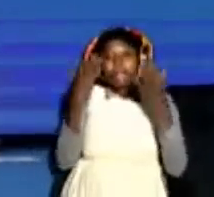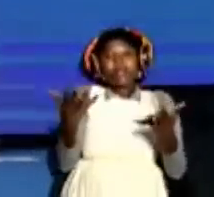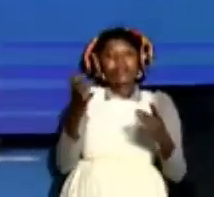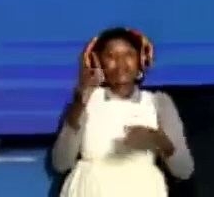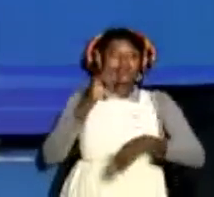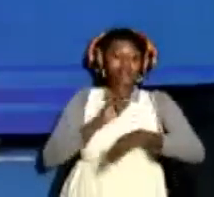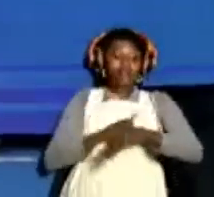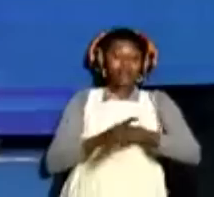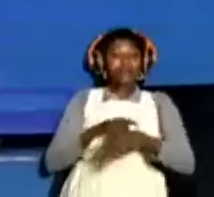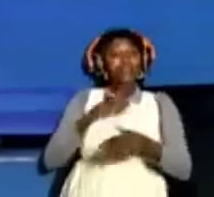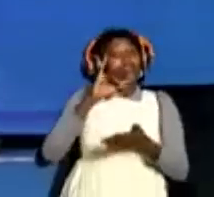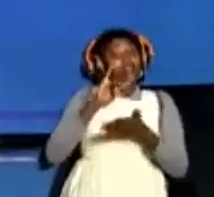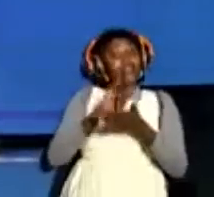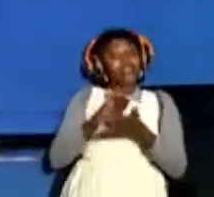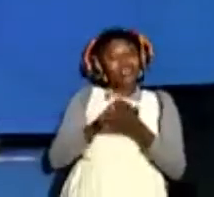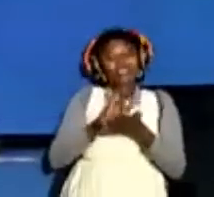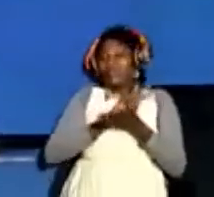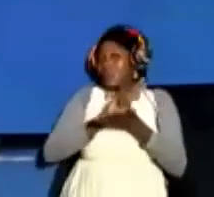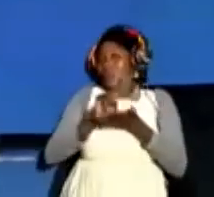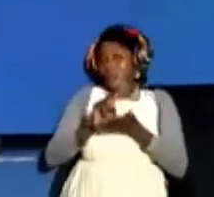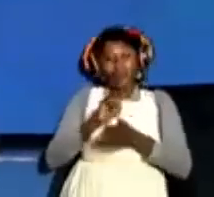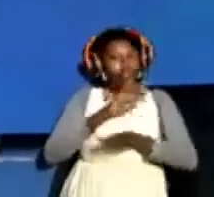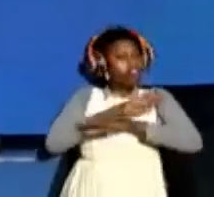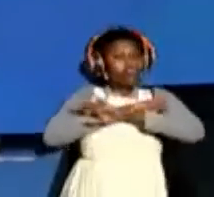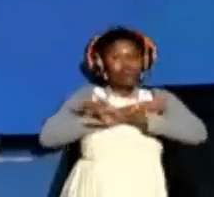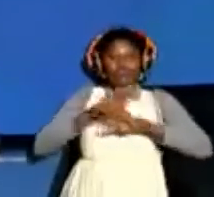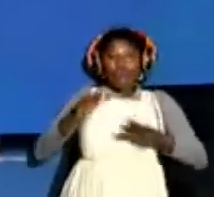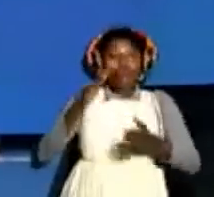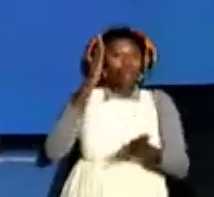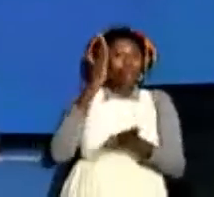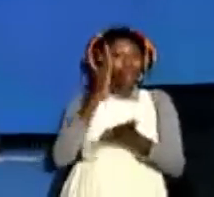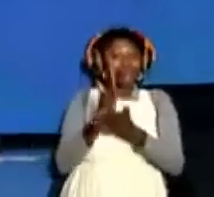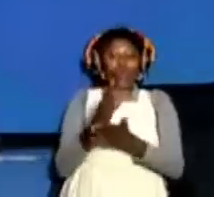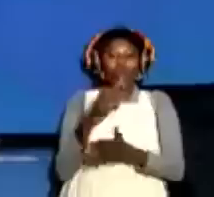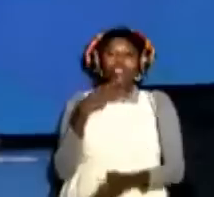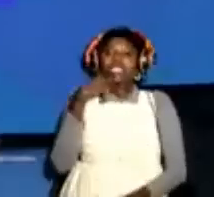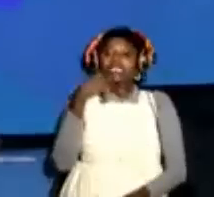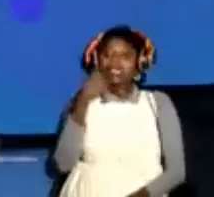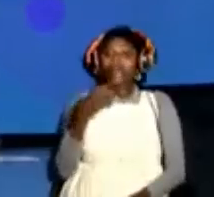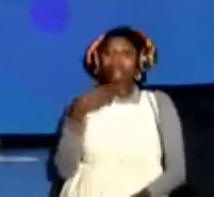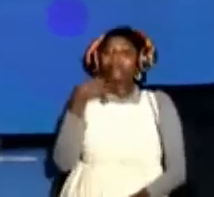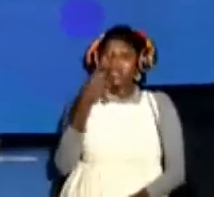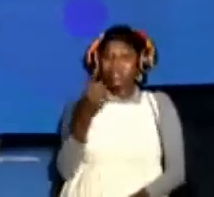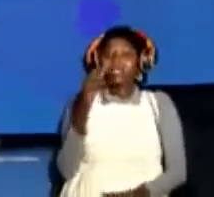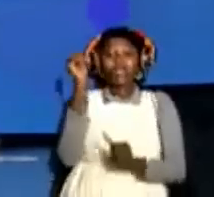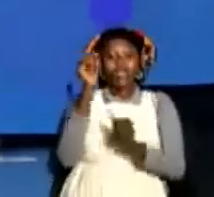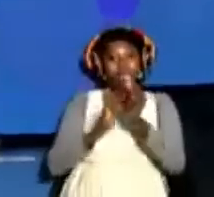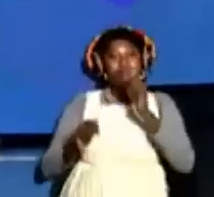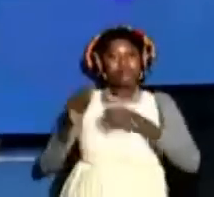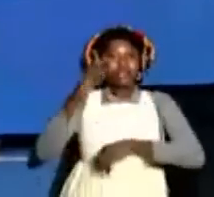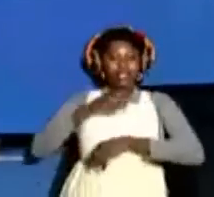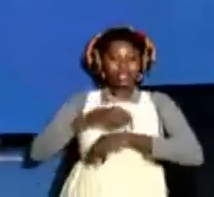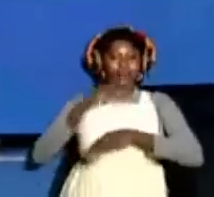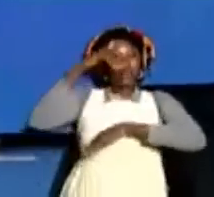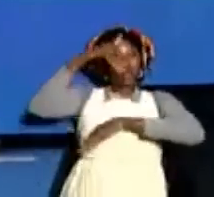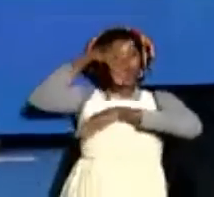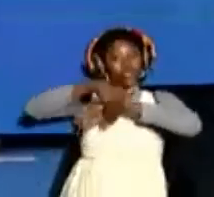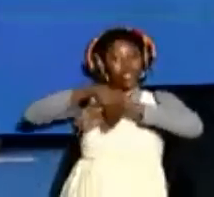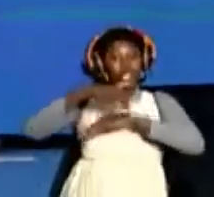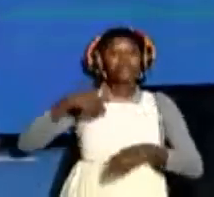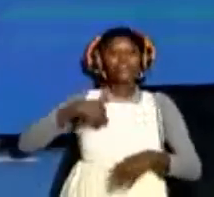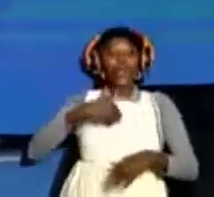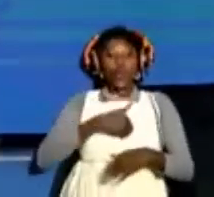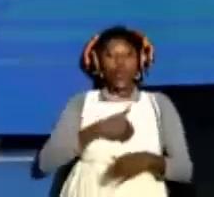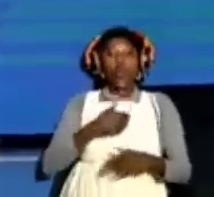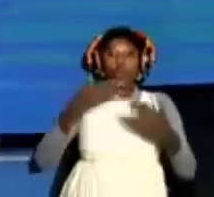passage does not stop speaking every time. And so tonight, as we